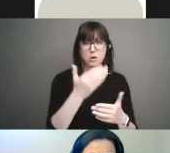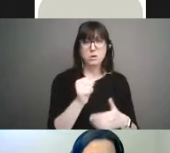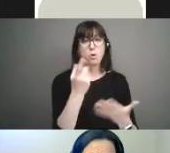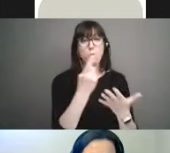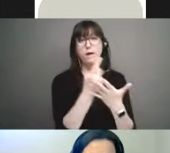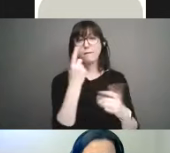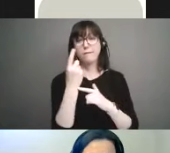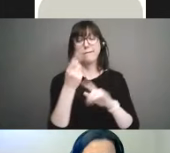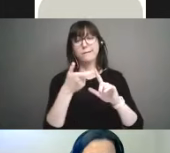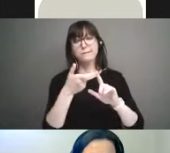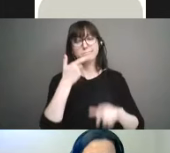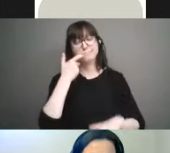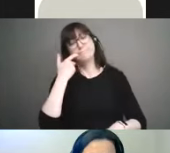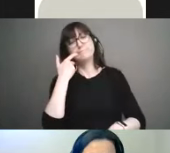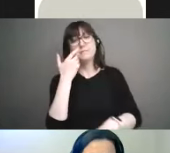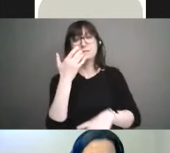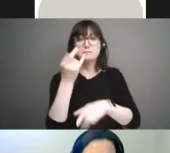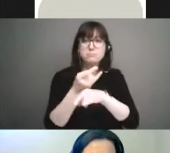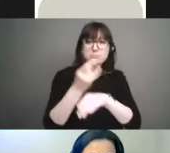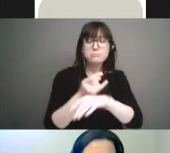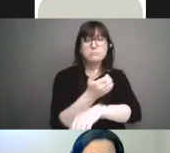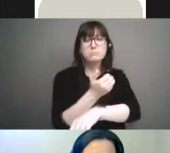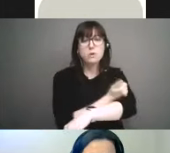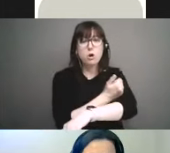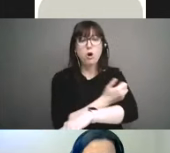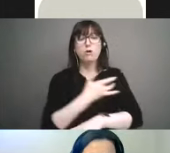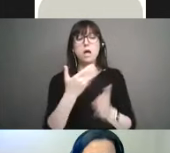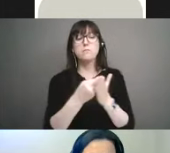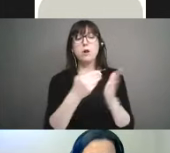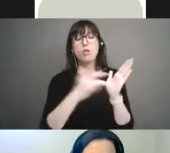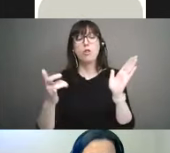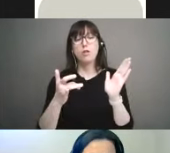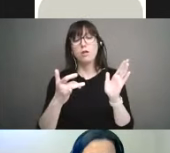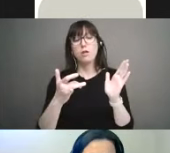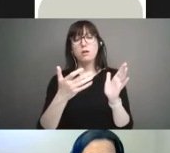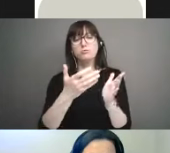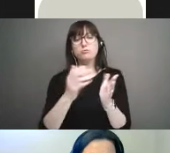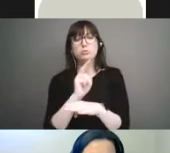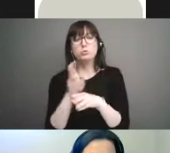abuse problem and be more prone to taking money to satisfy that